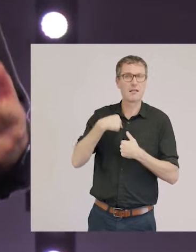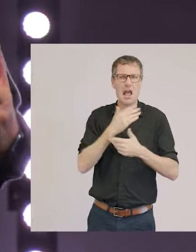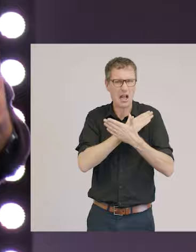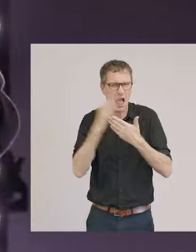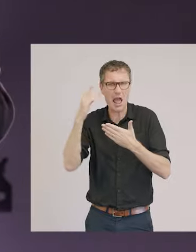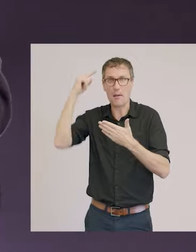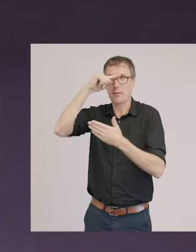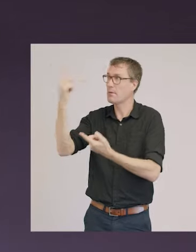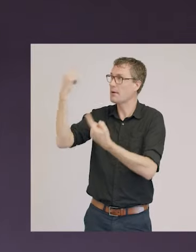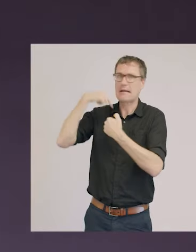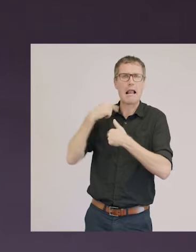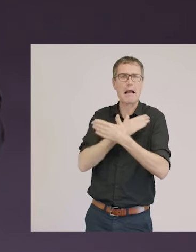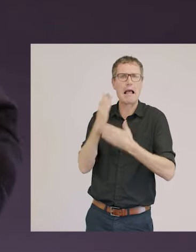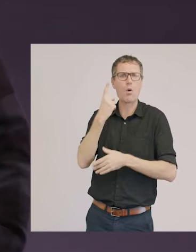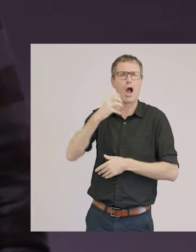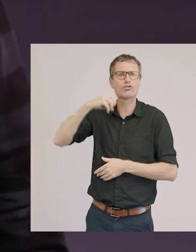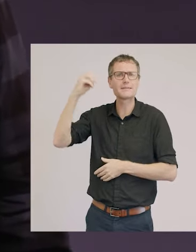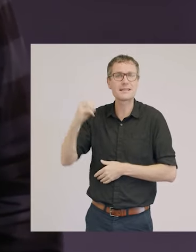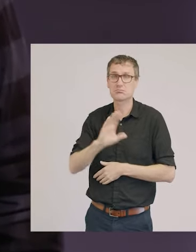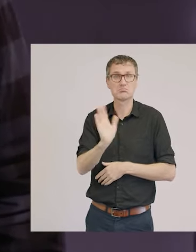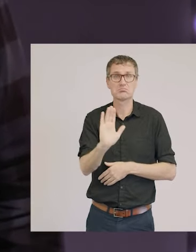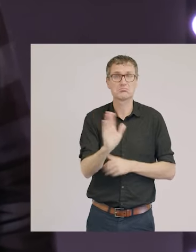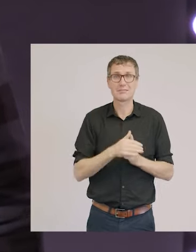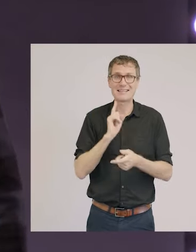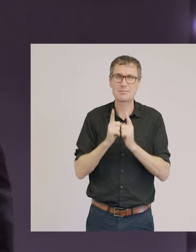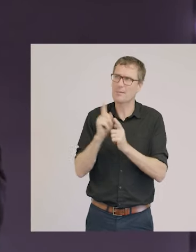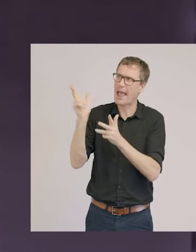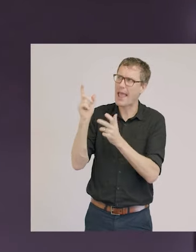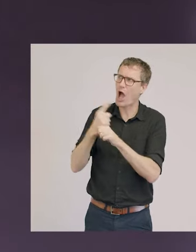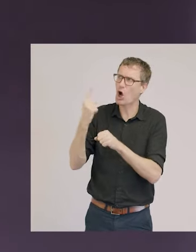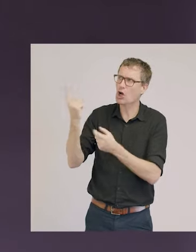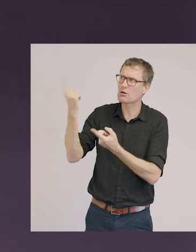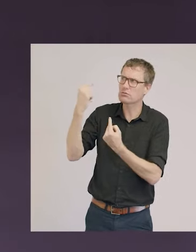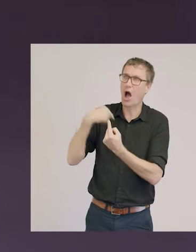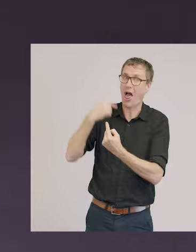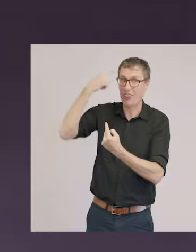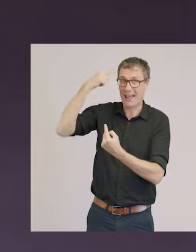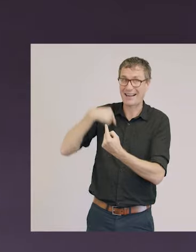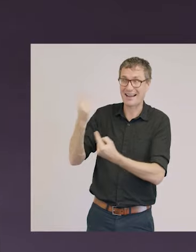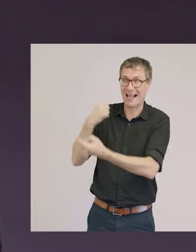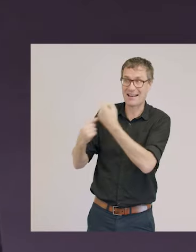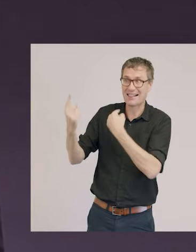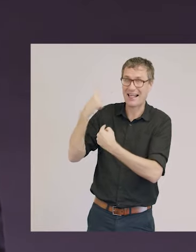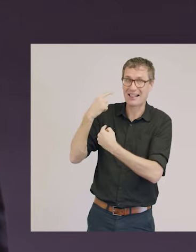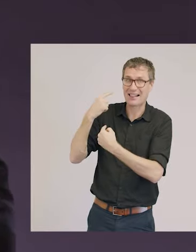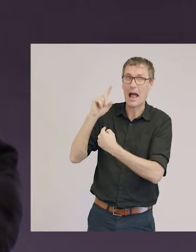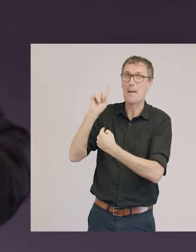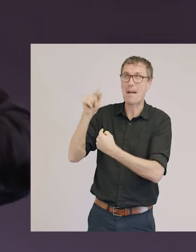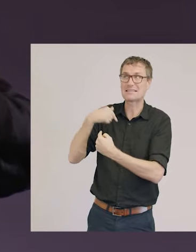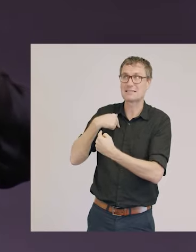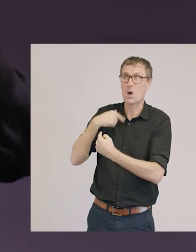think anybody hears God that clearly. I certainly don't. I mean, I can get it wrong. I get it wrong. You know,